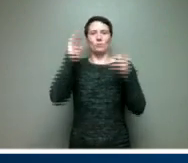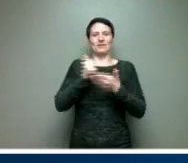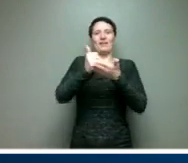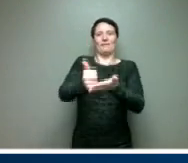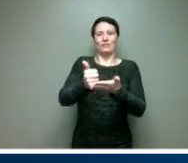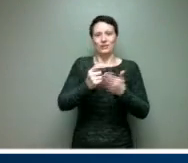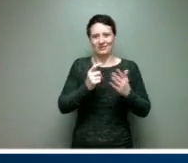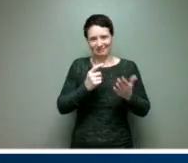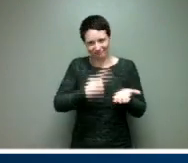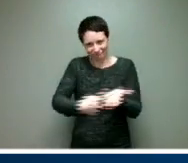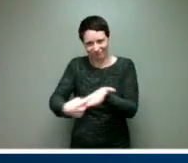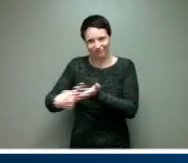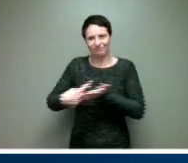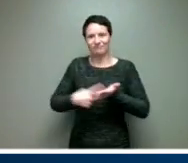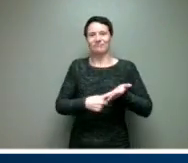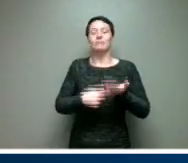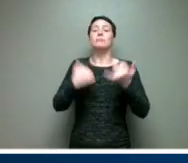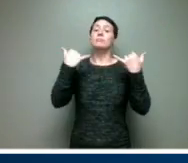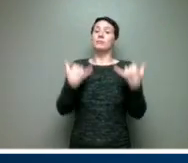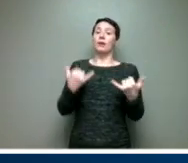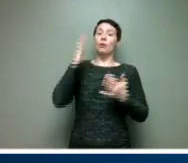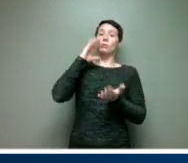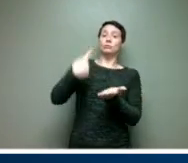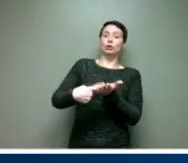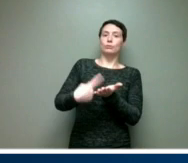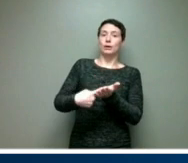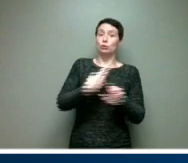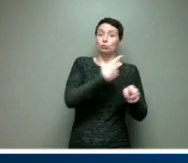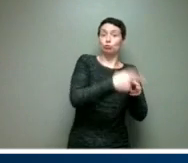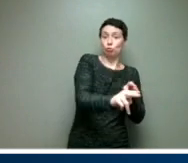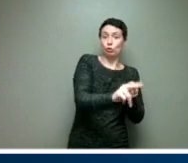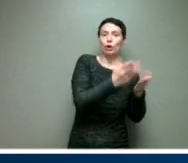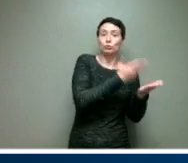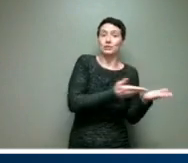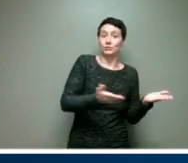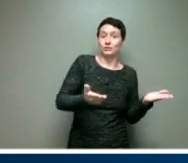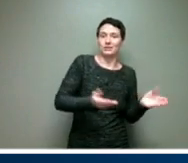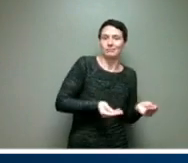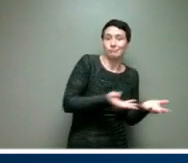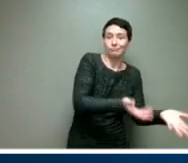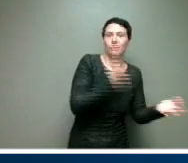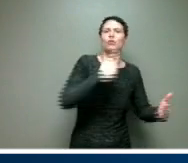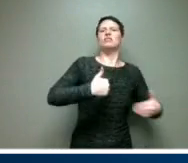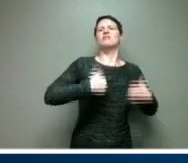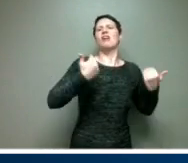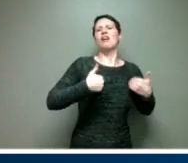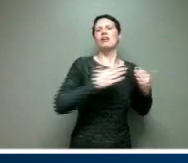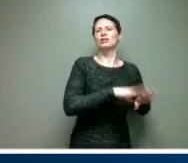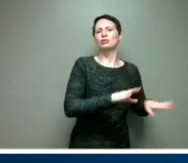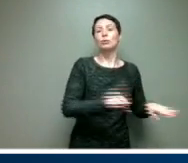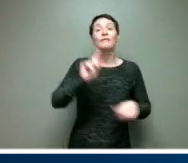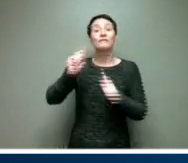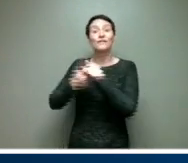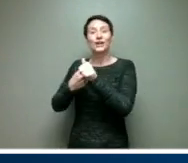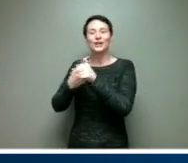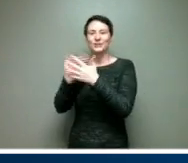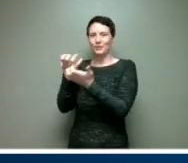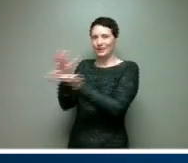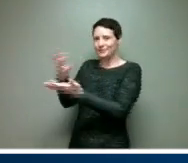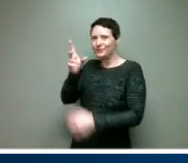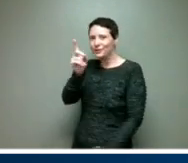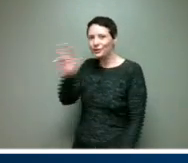little bit about some resources for young children, but I first wanted to give Dr. Dixon a chance for some welcoming